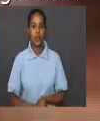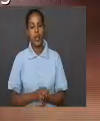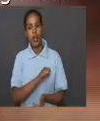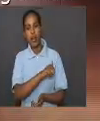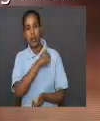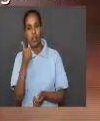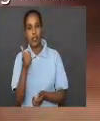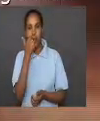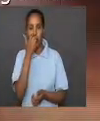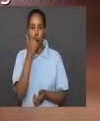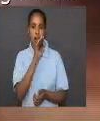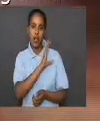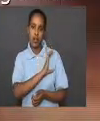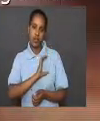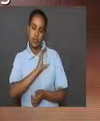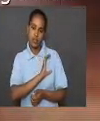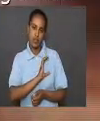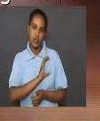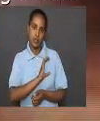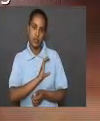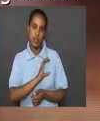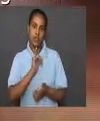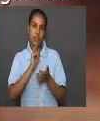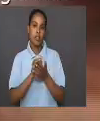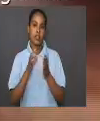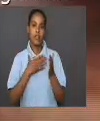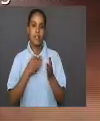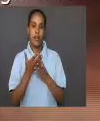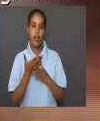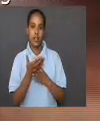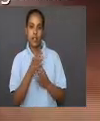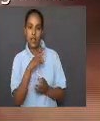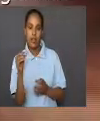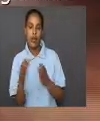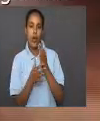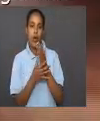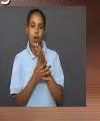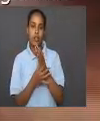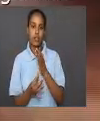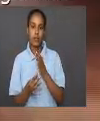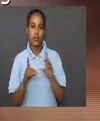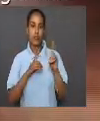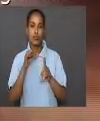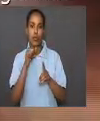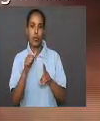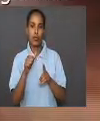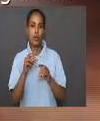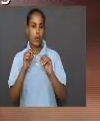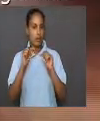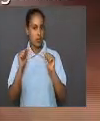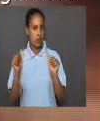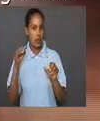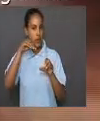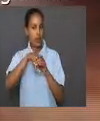Another common characteristic is that fats and oils do not dissolve